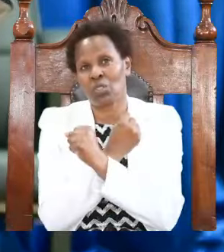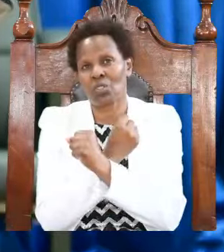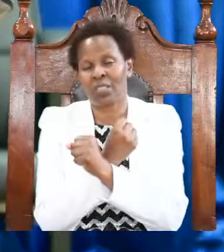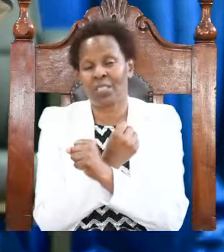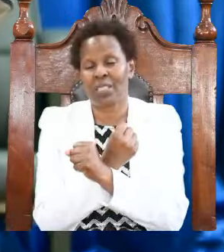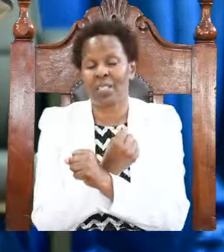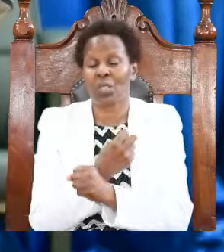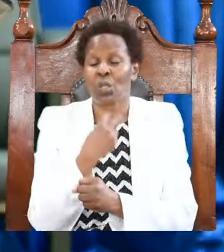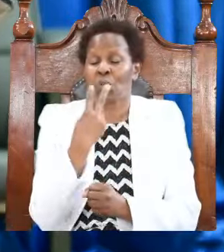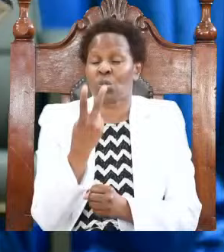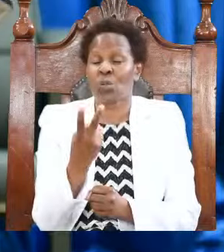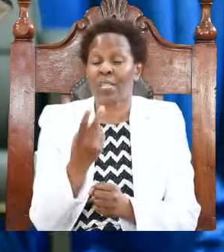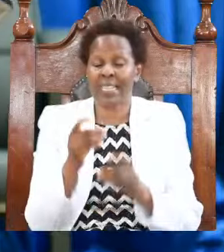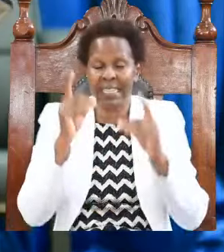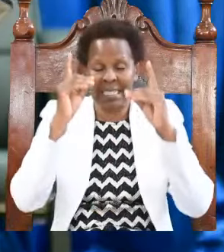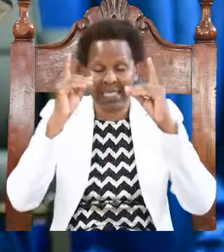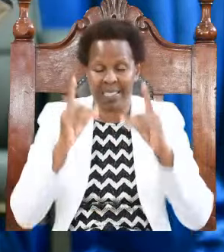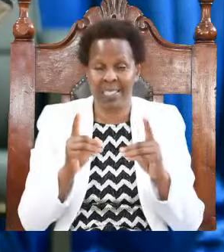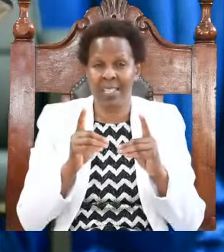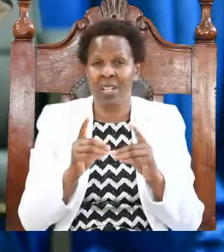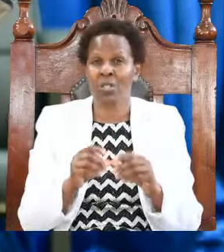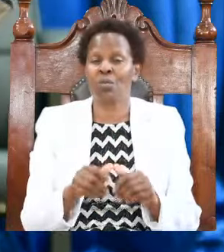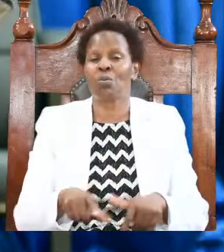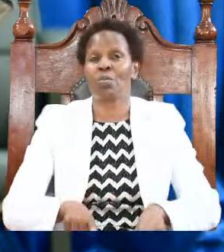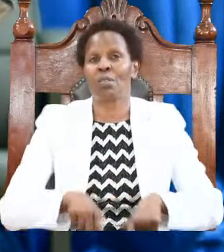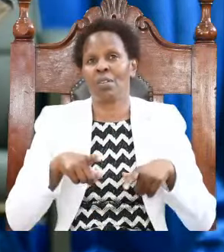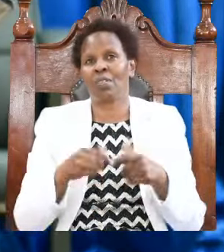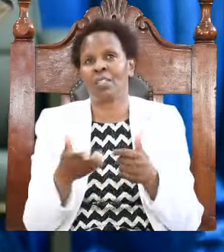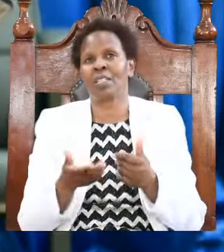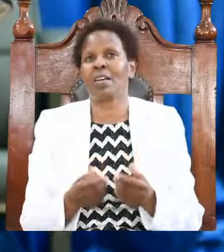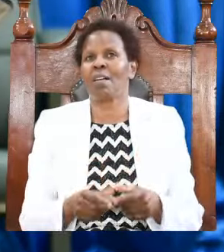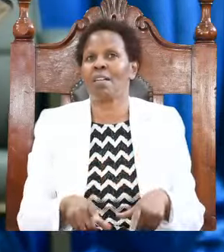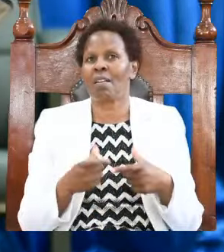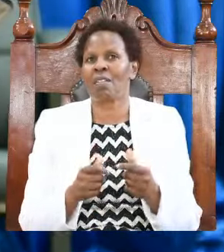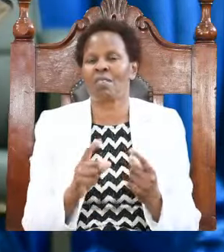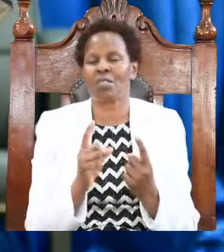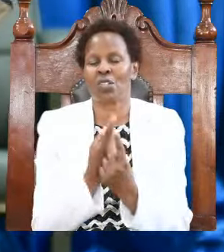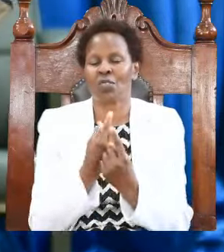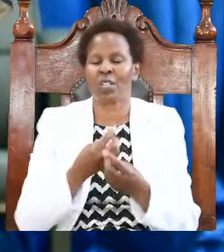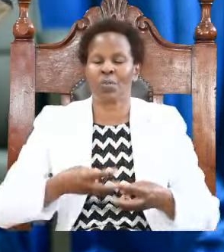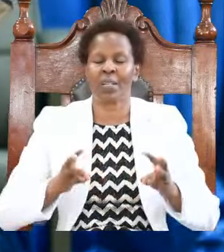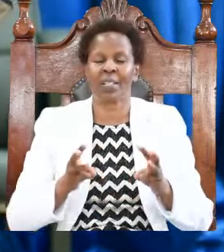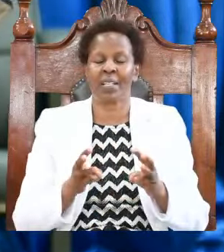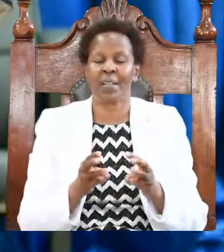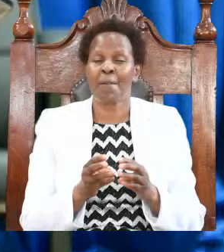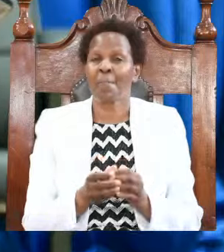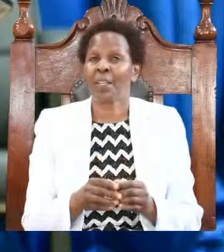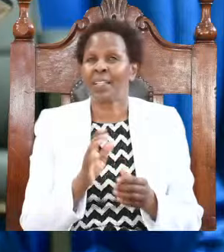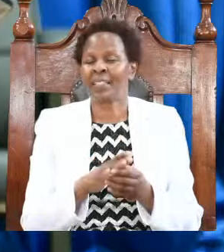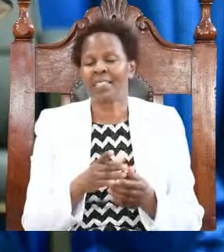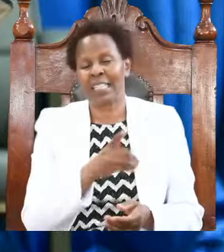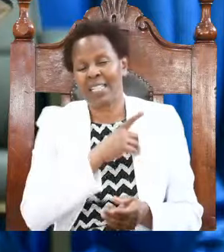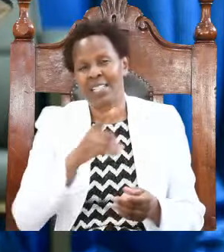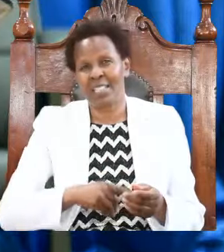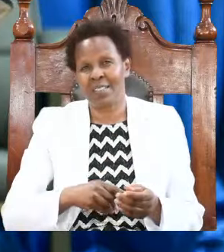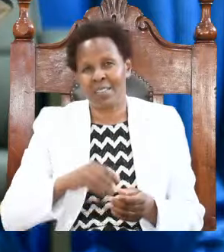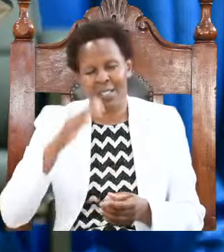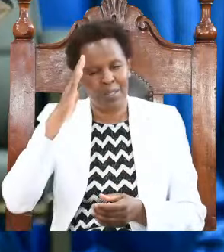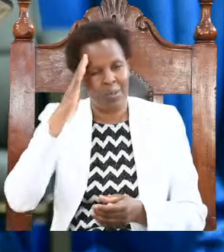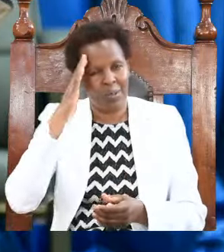that, he decided to live his life differently. And with time, his friend David realized that John